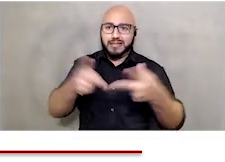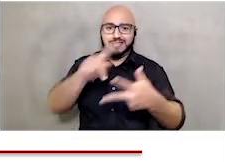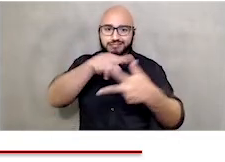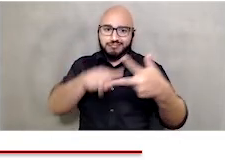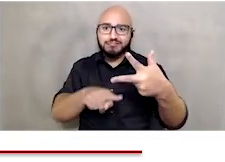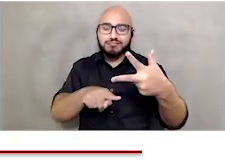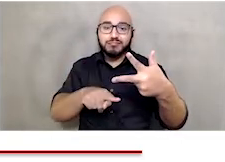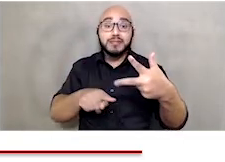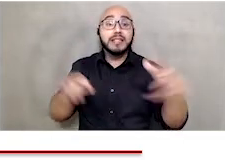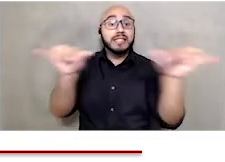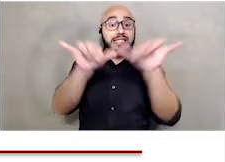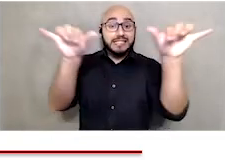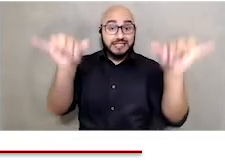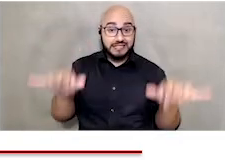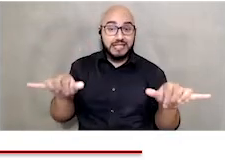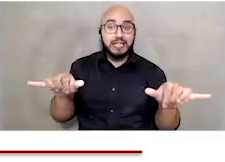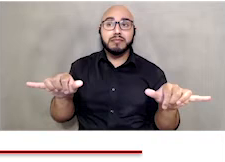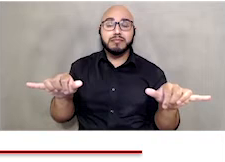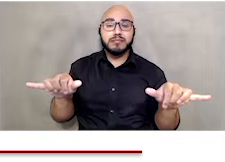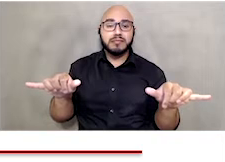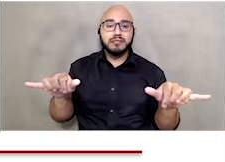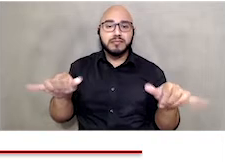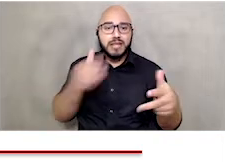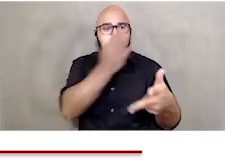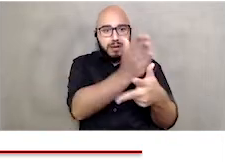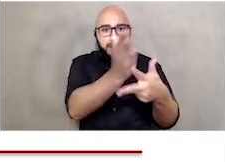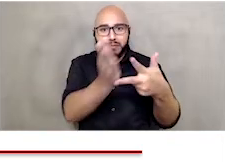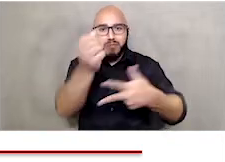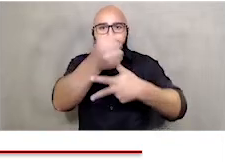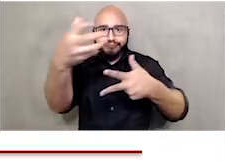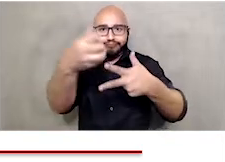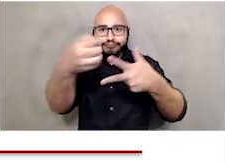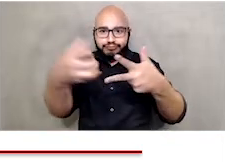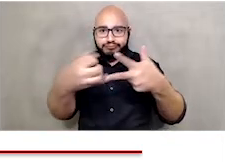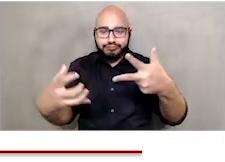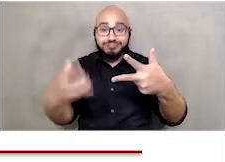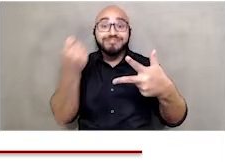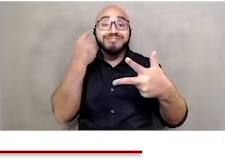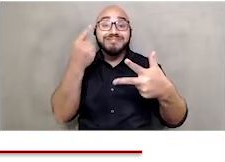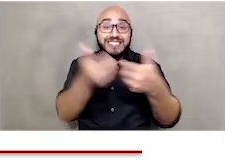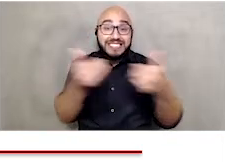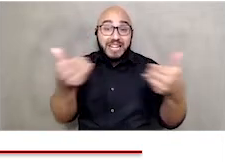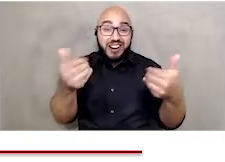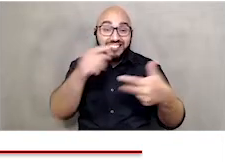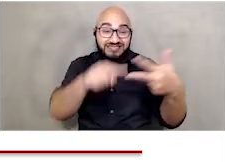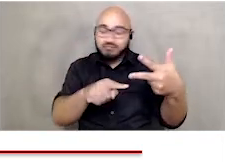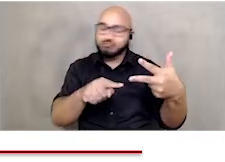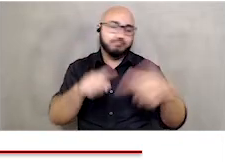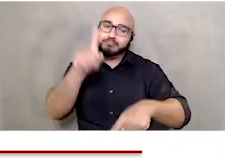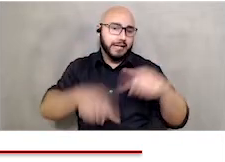It's a system that can be defined by its components that are inseparable and engage in